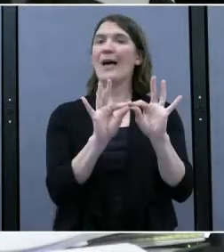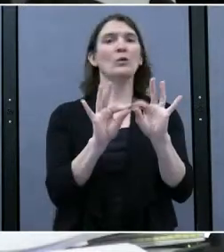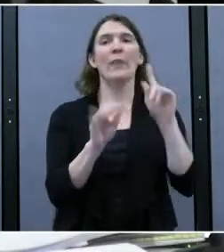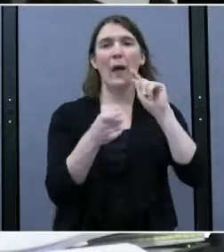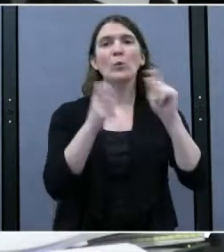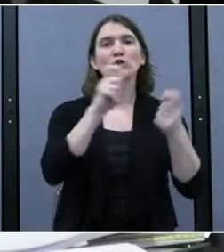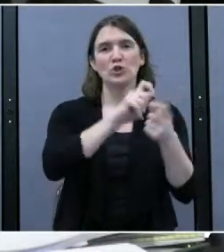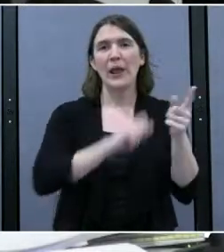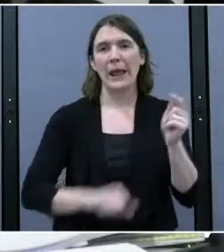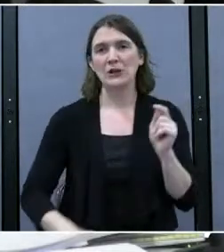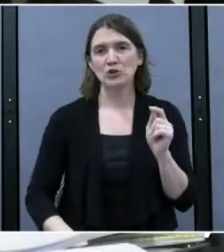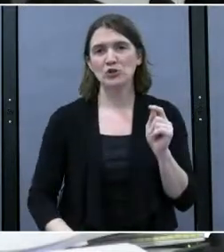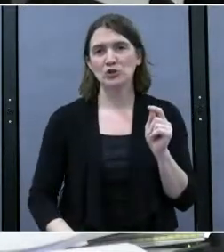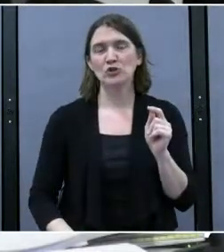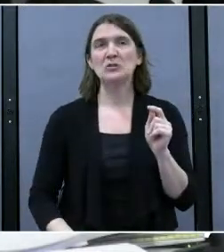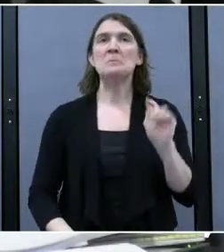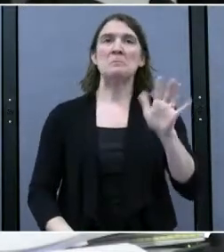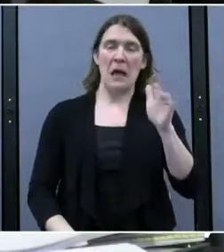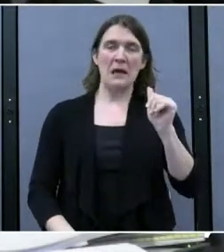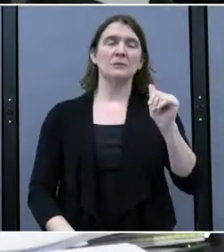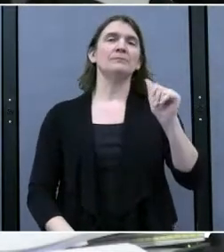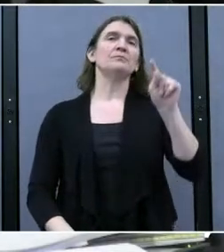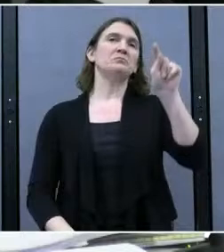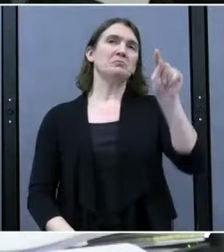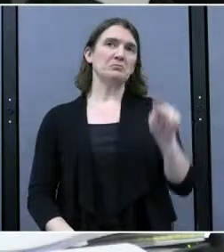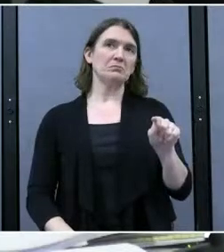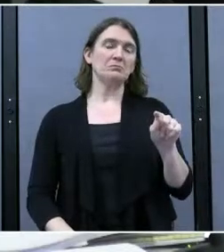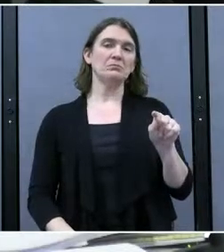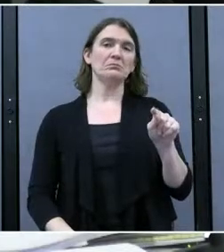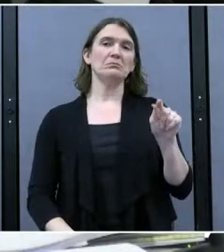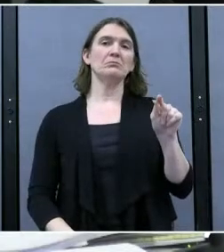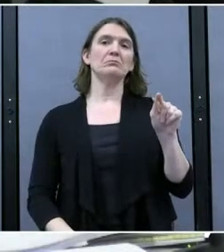change. But it is